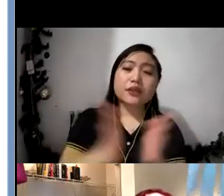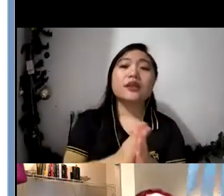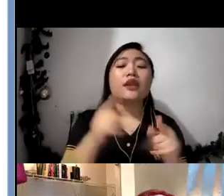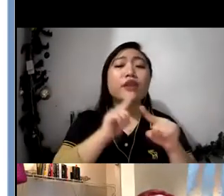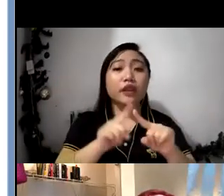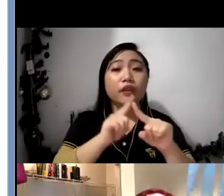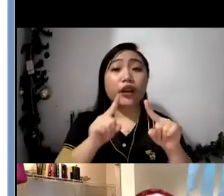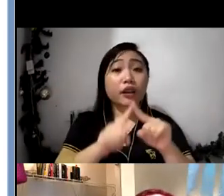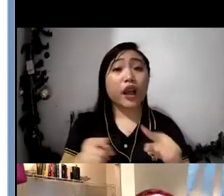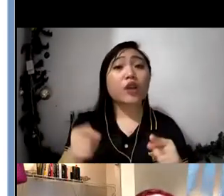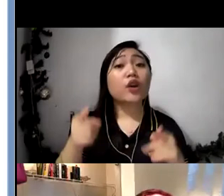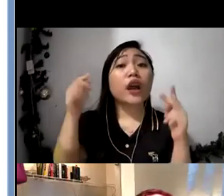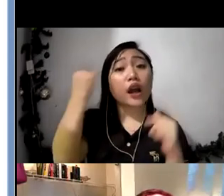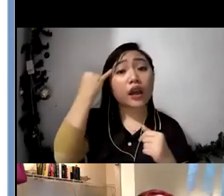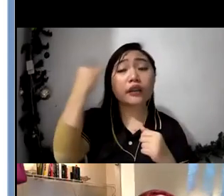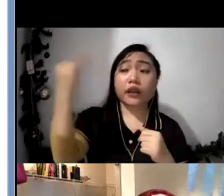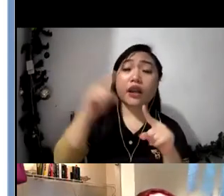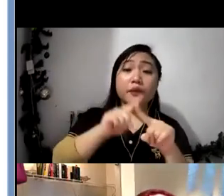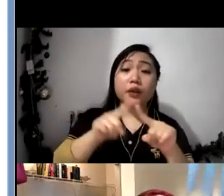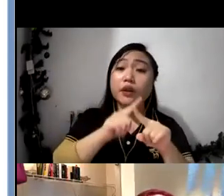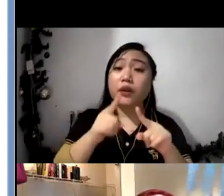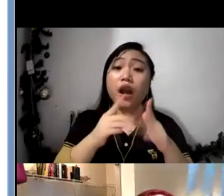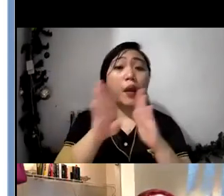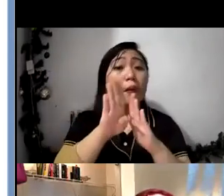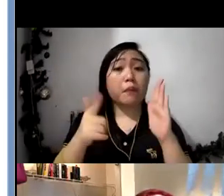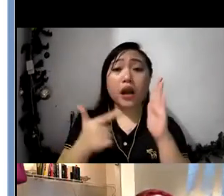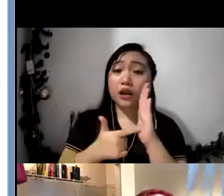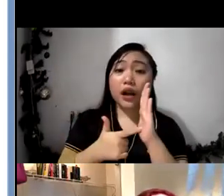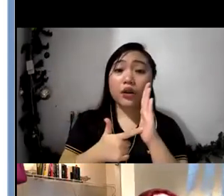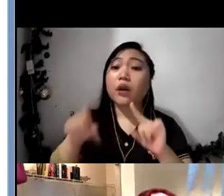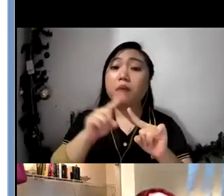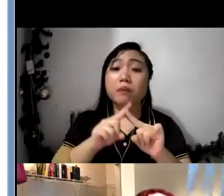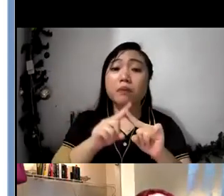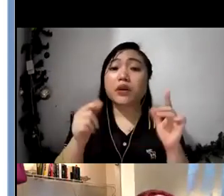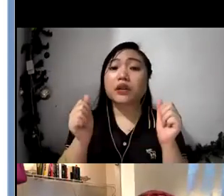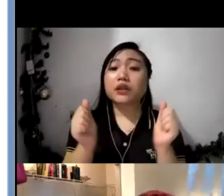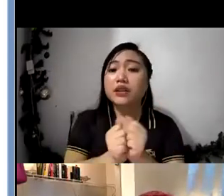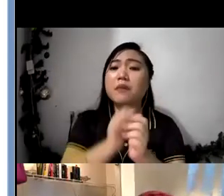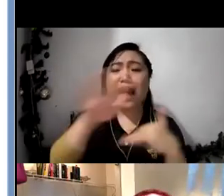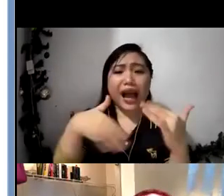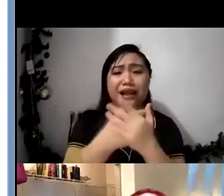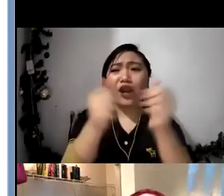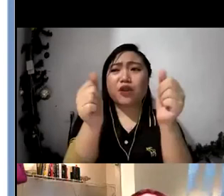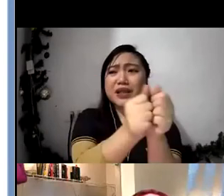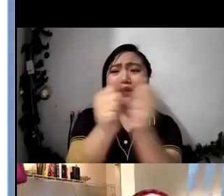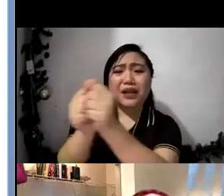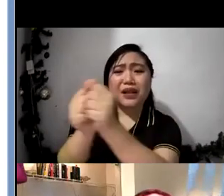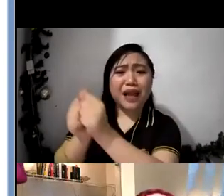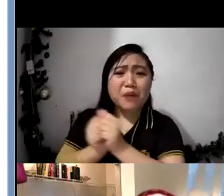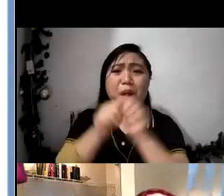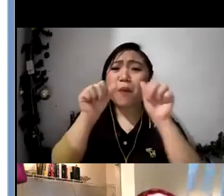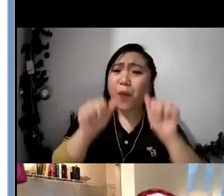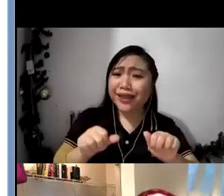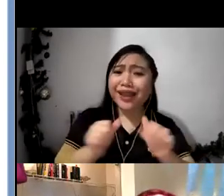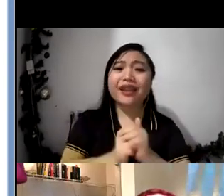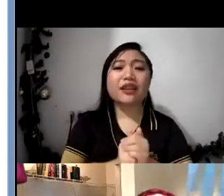ng pinanggagalingan, and it's very important that so that we can coexist, no, with one another, we are also